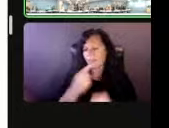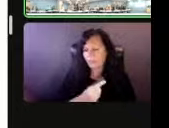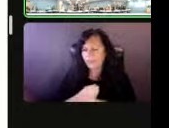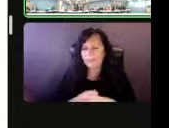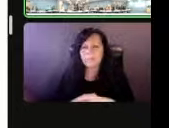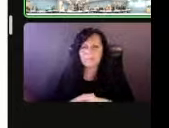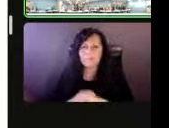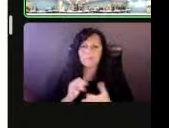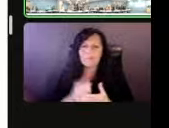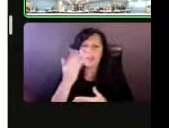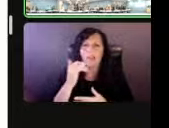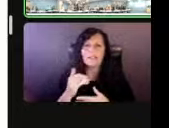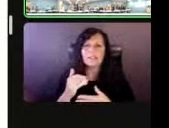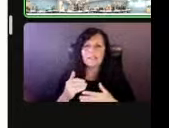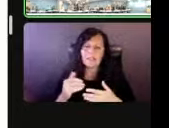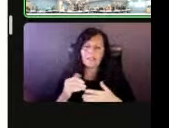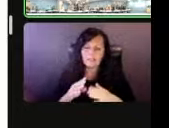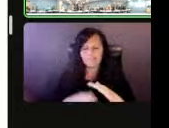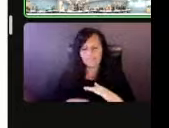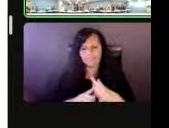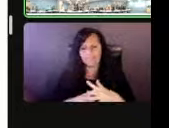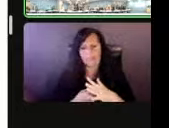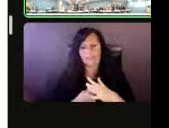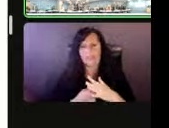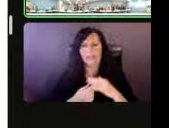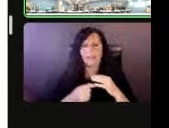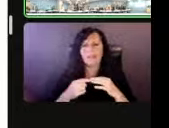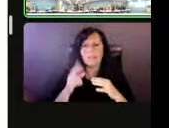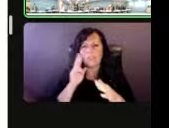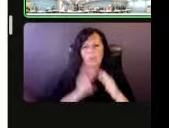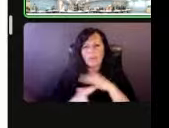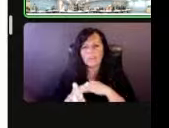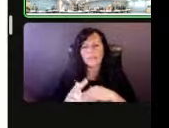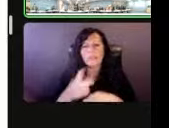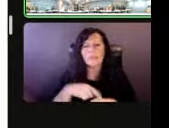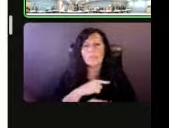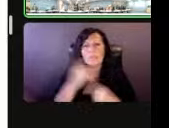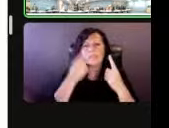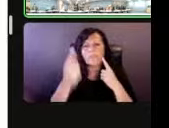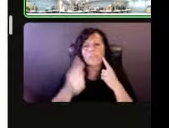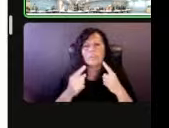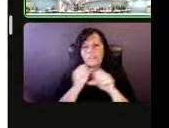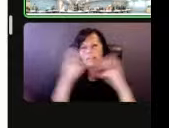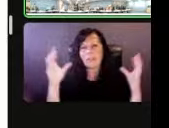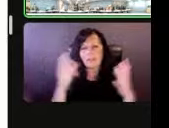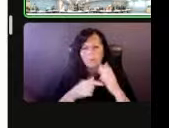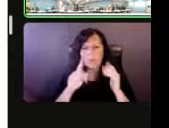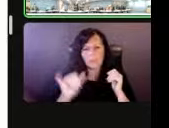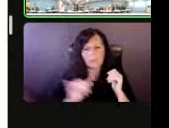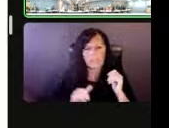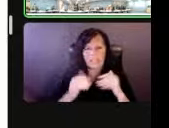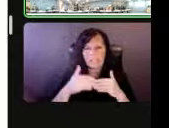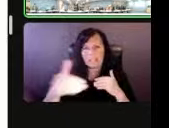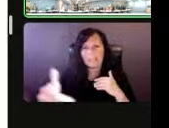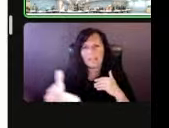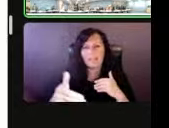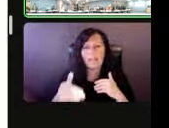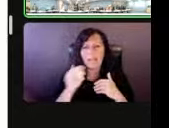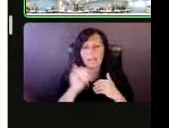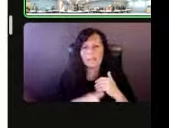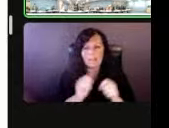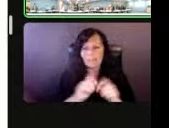it's the baseline forecast. So we'll look at the scenario down the road in just a couple of slides where it peels out those exact positions.